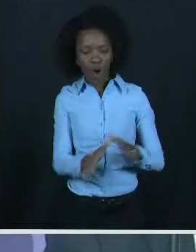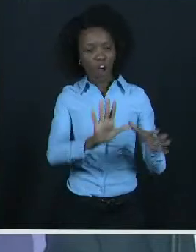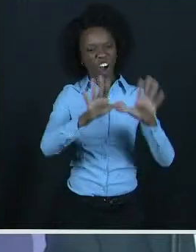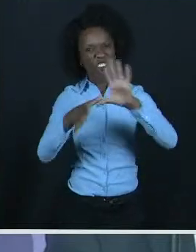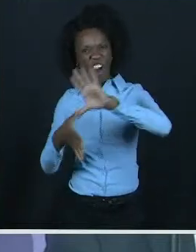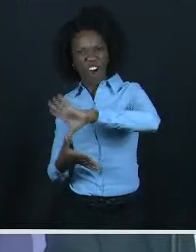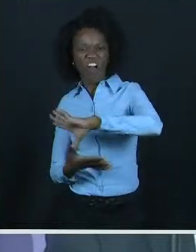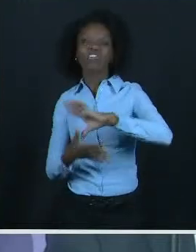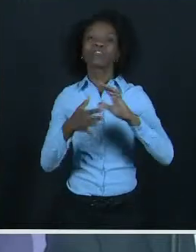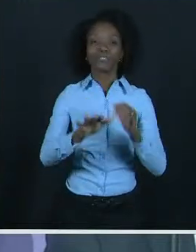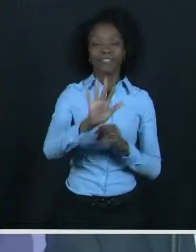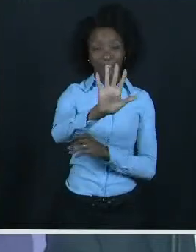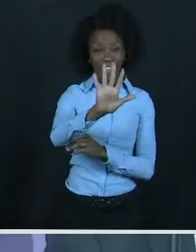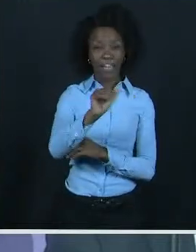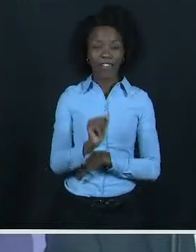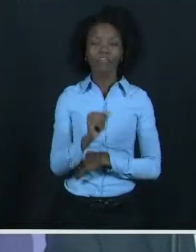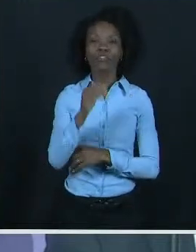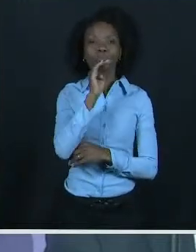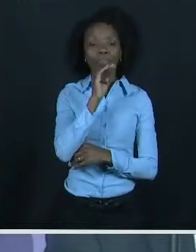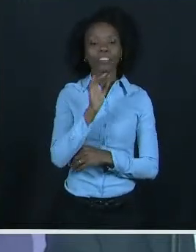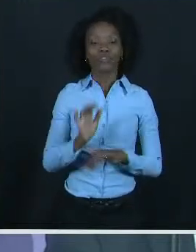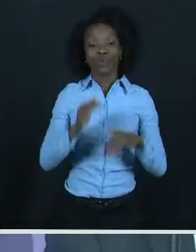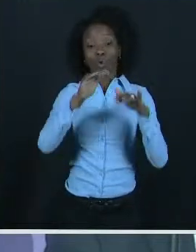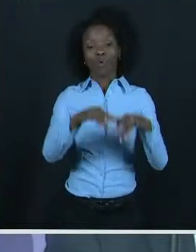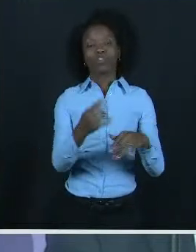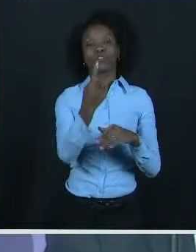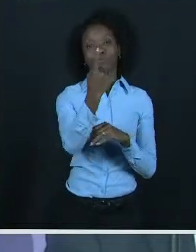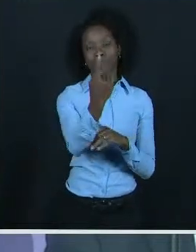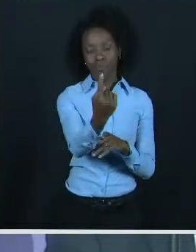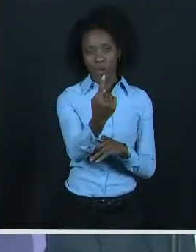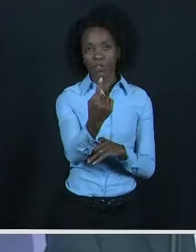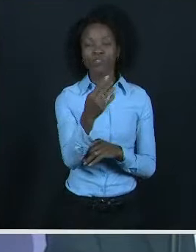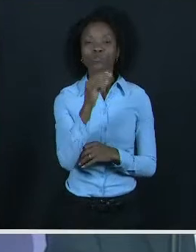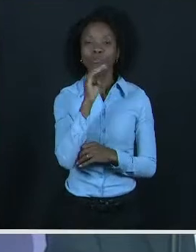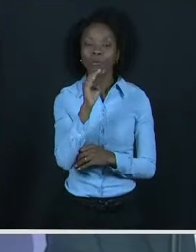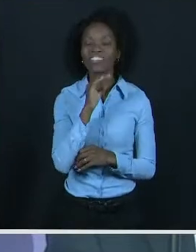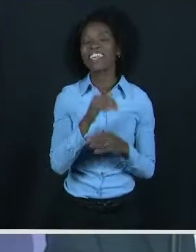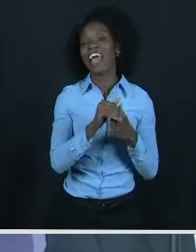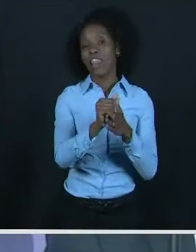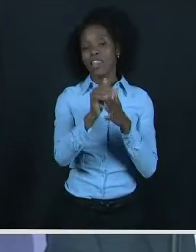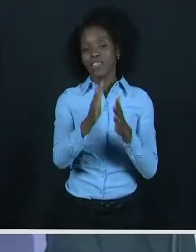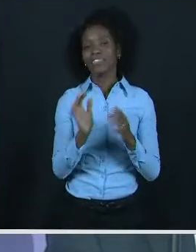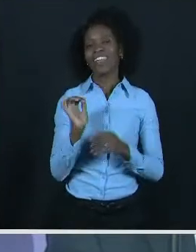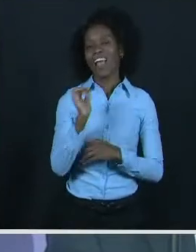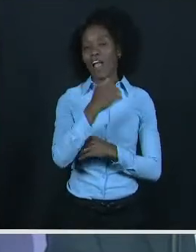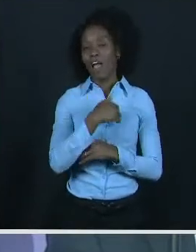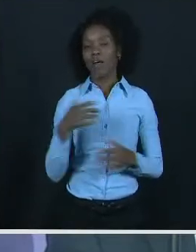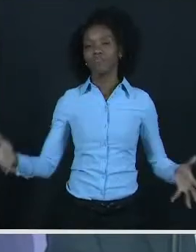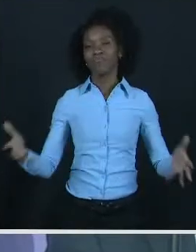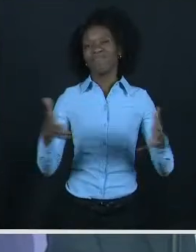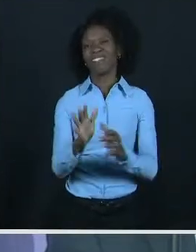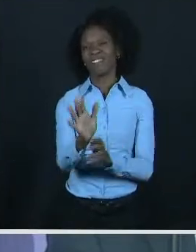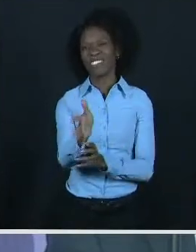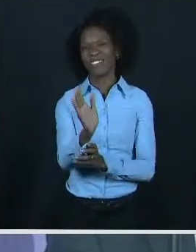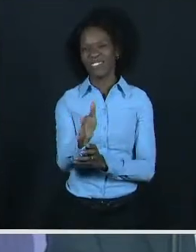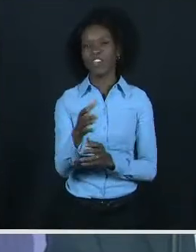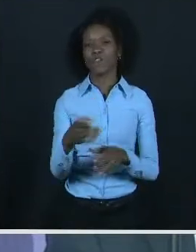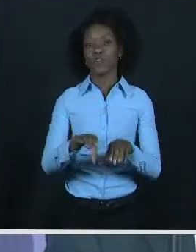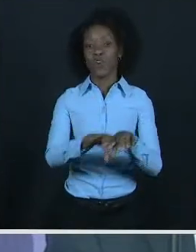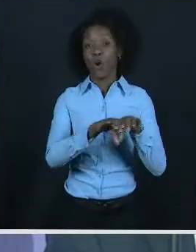ocean. And when our leaders came together, and President Cyril Ramaphosa and the First